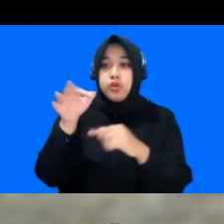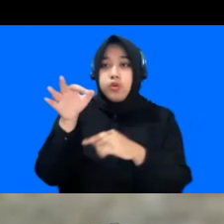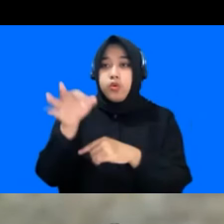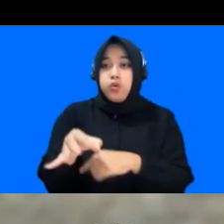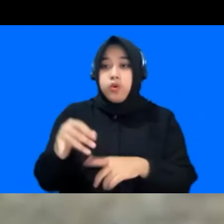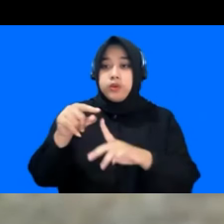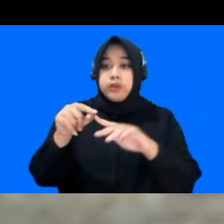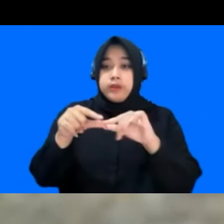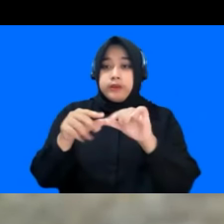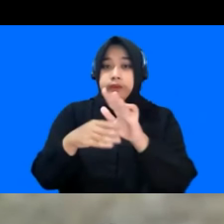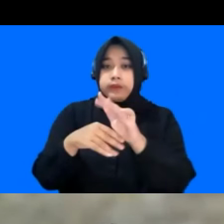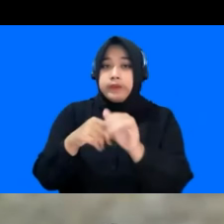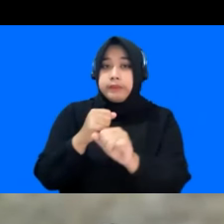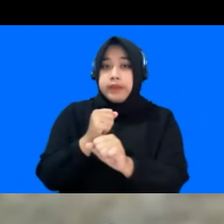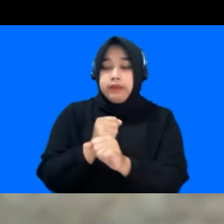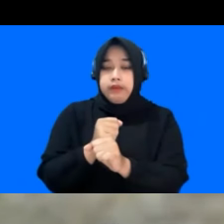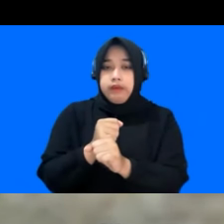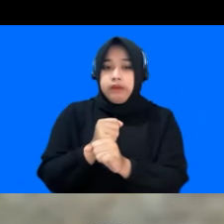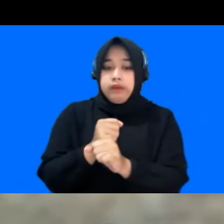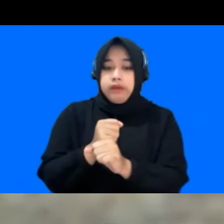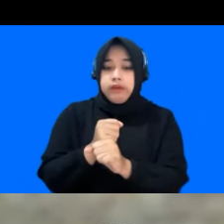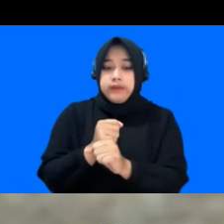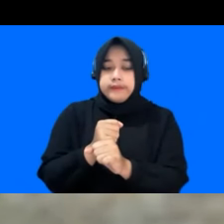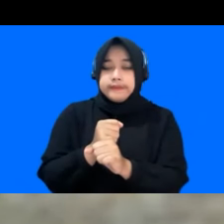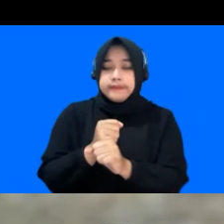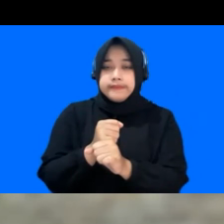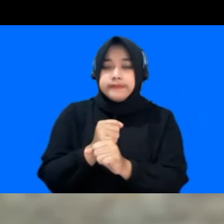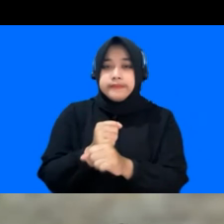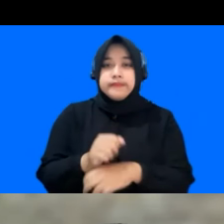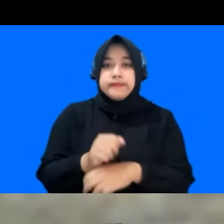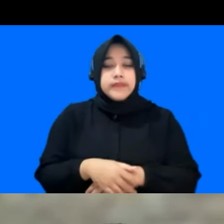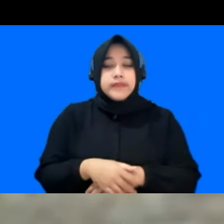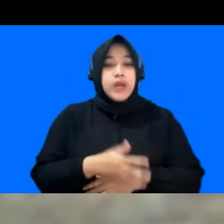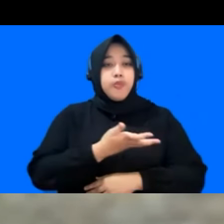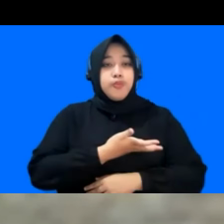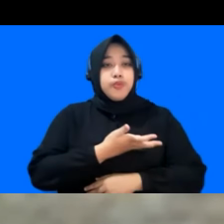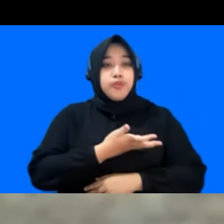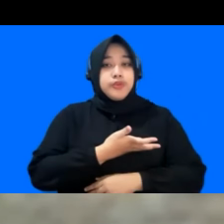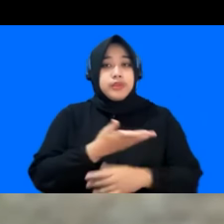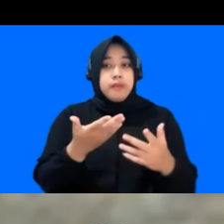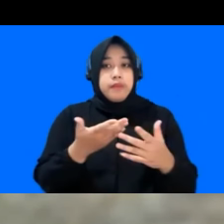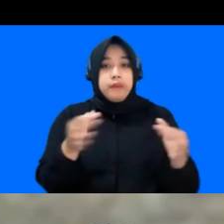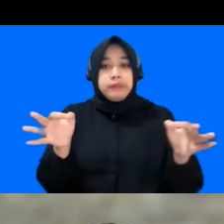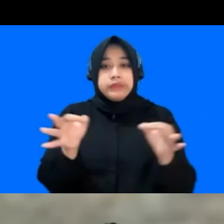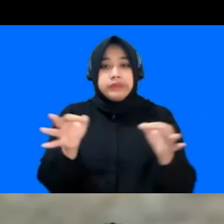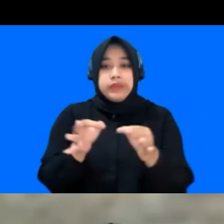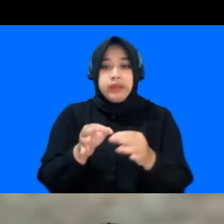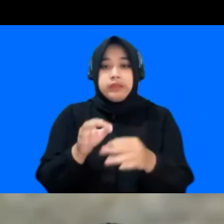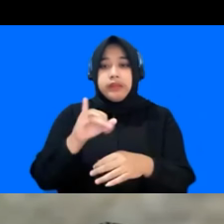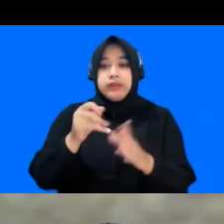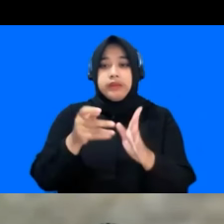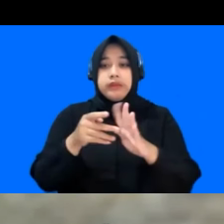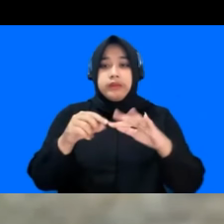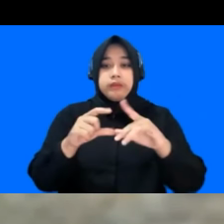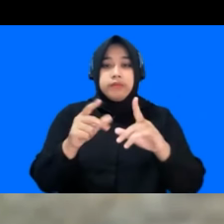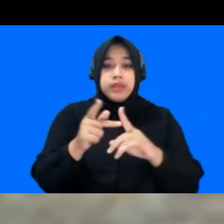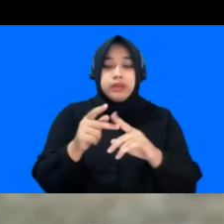and property. It has a science-driven approach in design and results and seeks impact